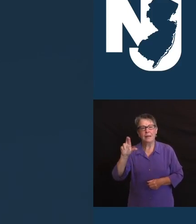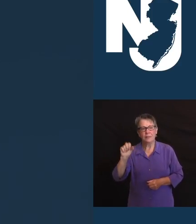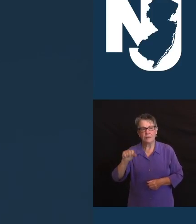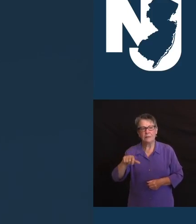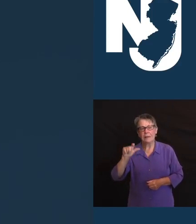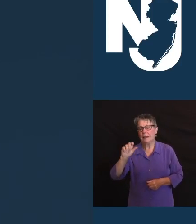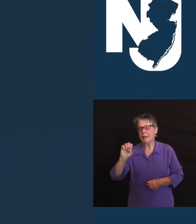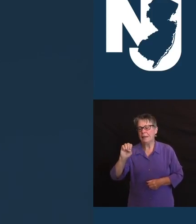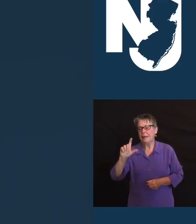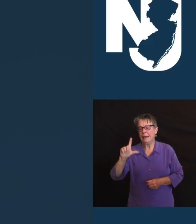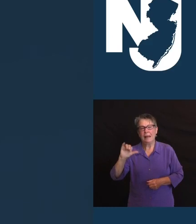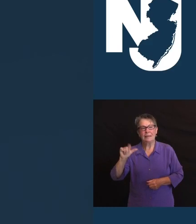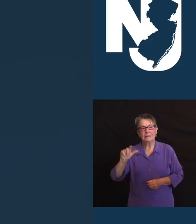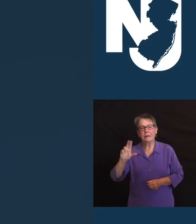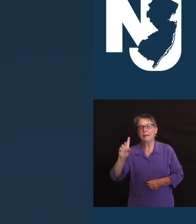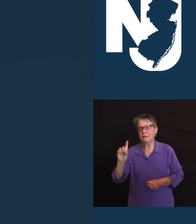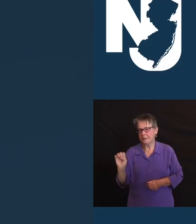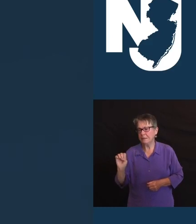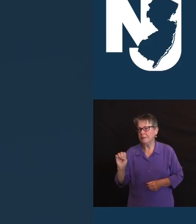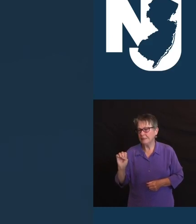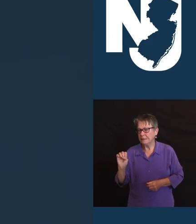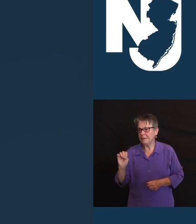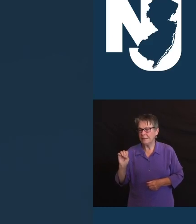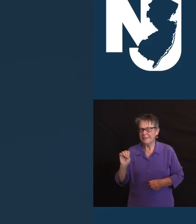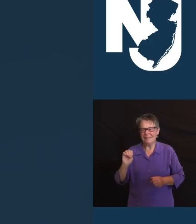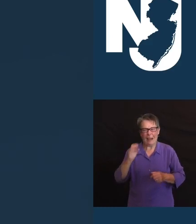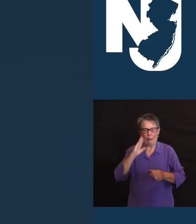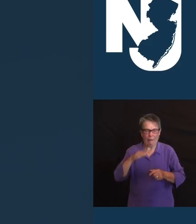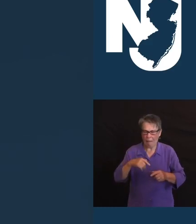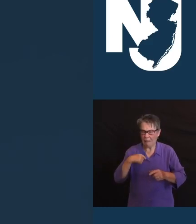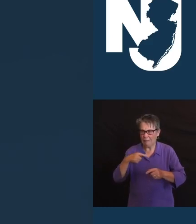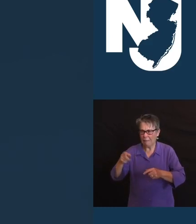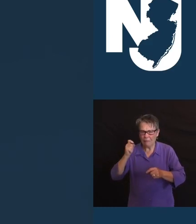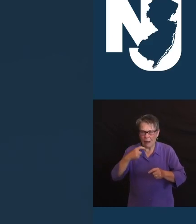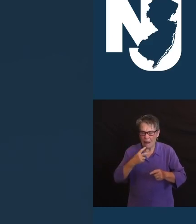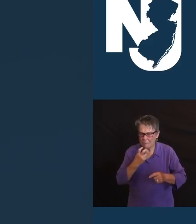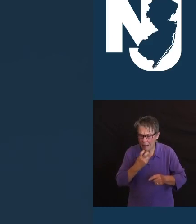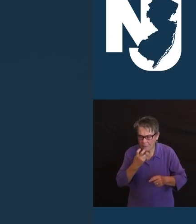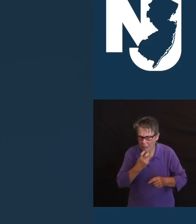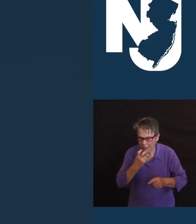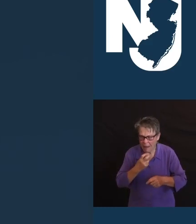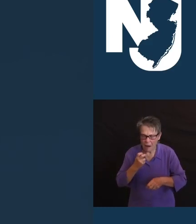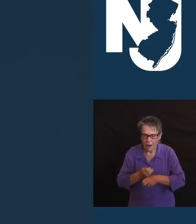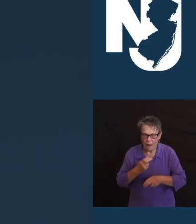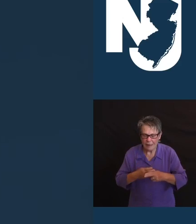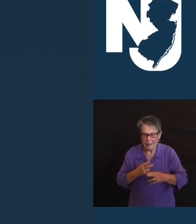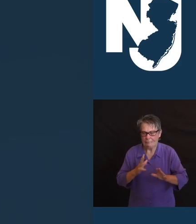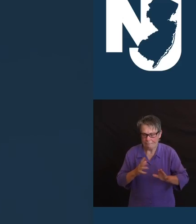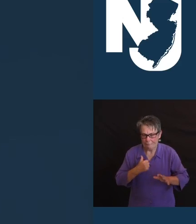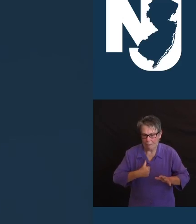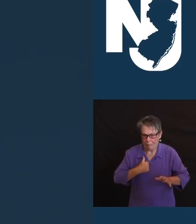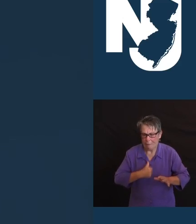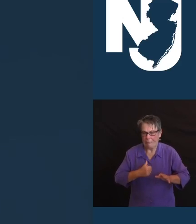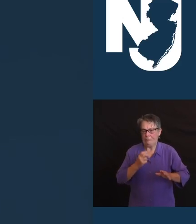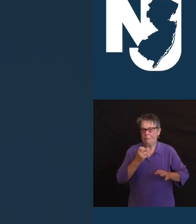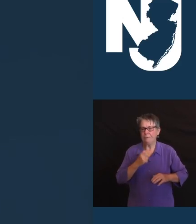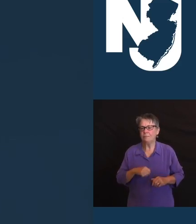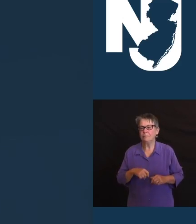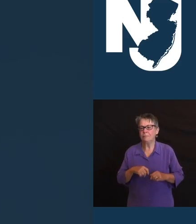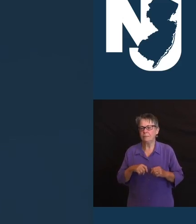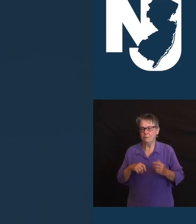Elizalde. I want to make sure I get that right. Elizalde of Fairview in Bergen County. Yvette was a native of Union